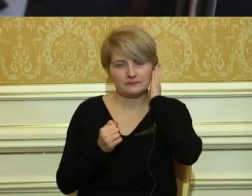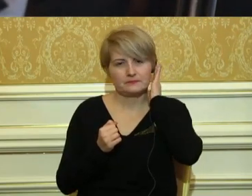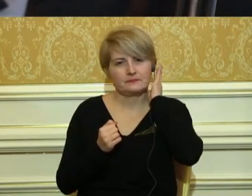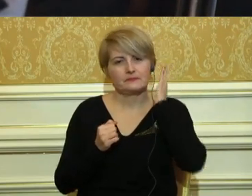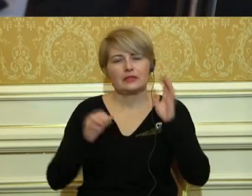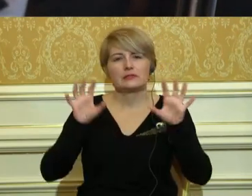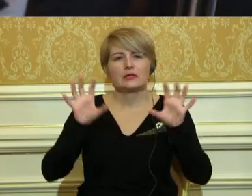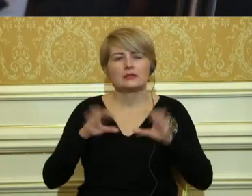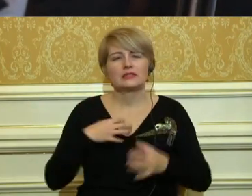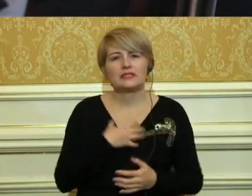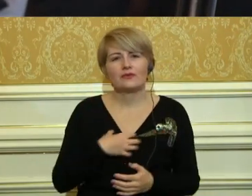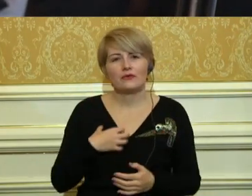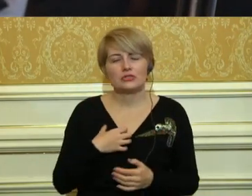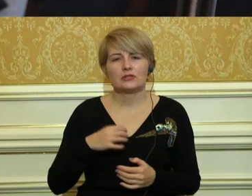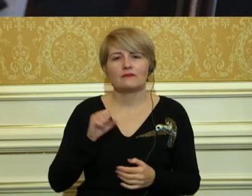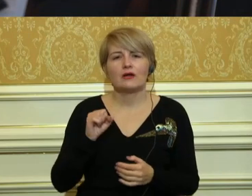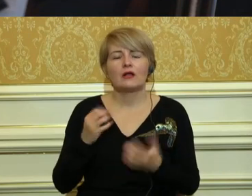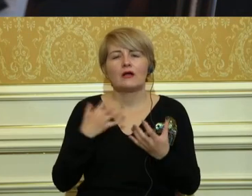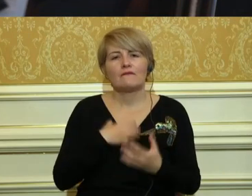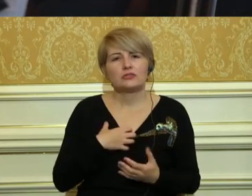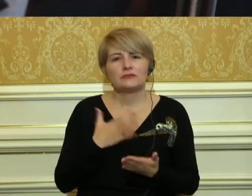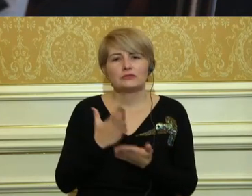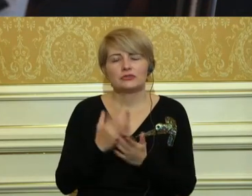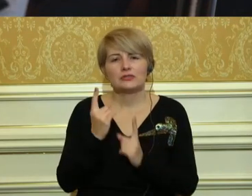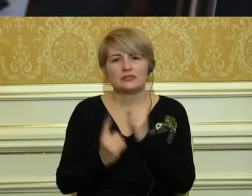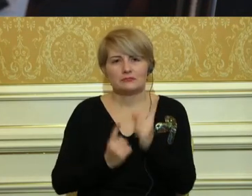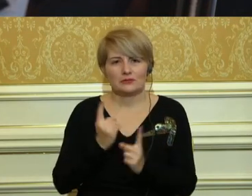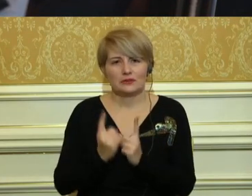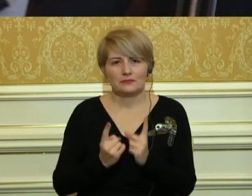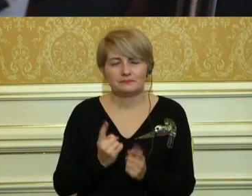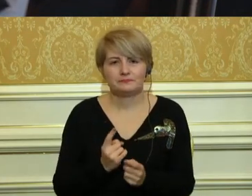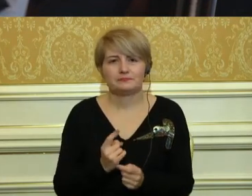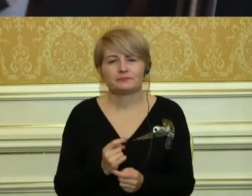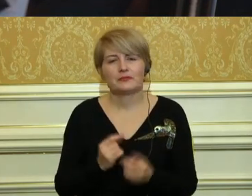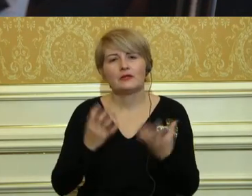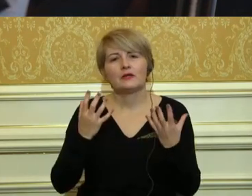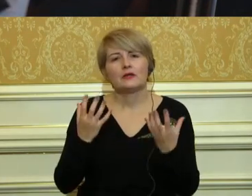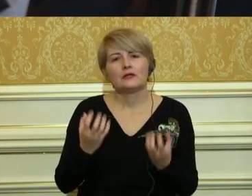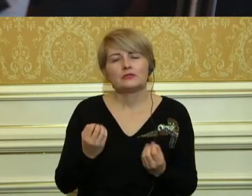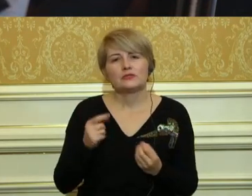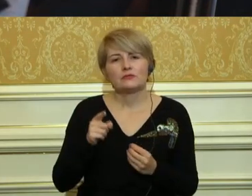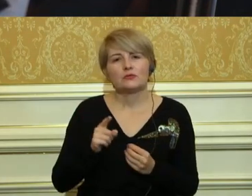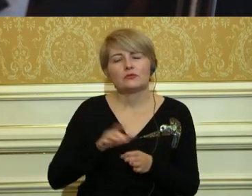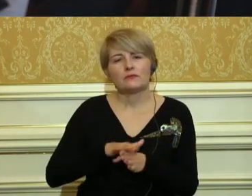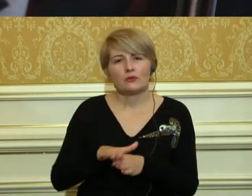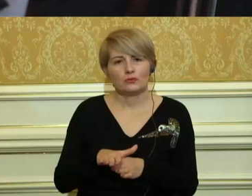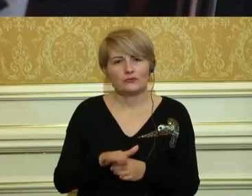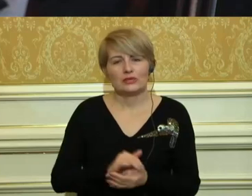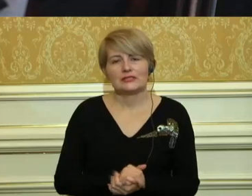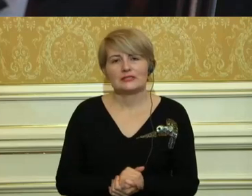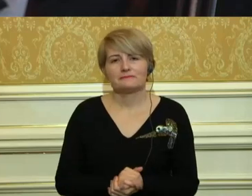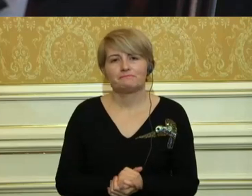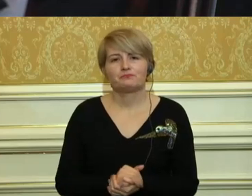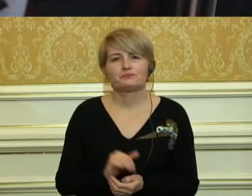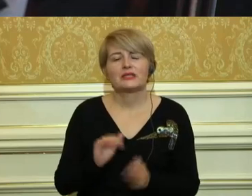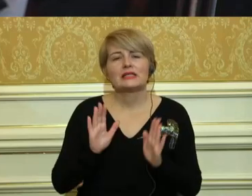So the legislation is very important, but what is more important is the change in mentality. And it